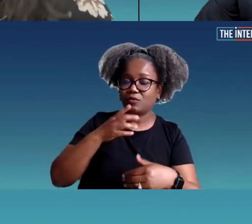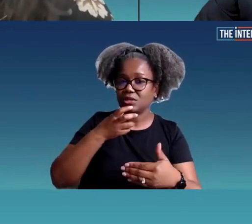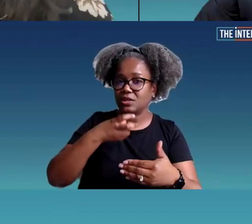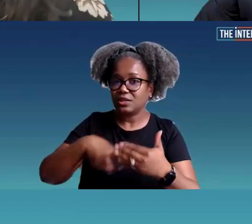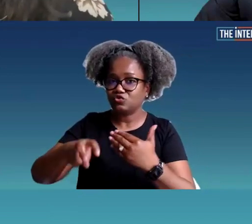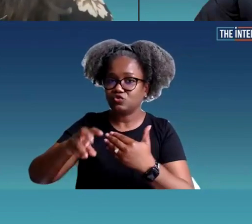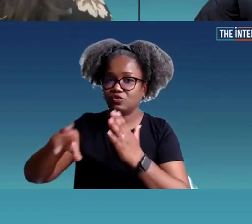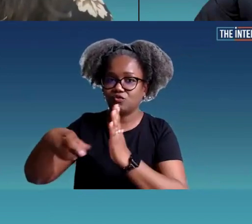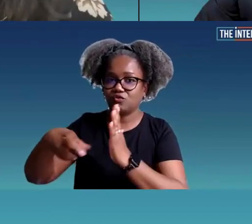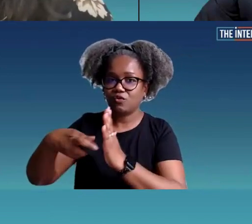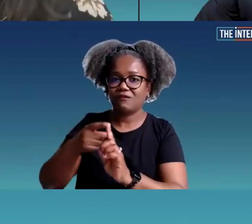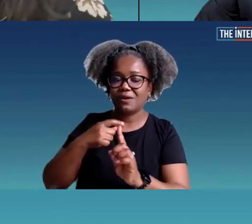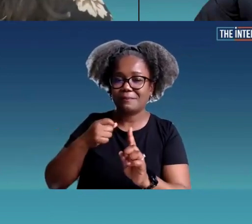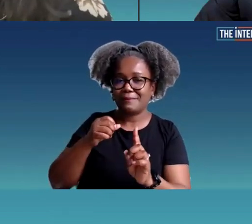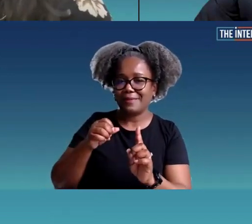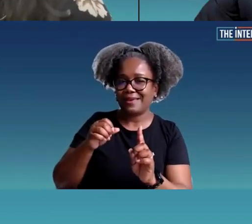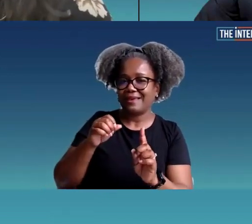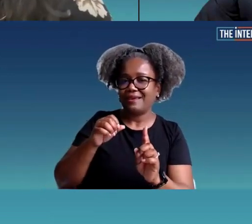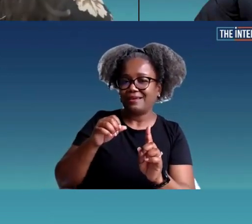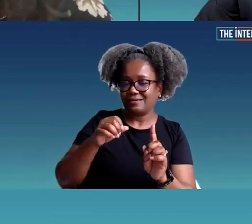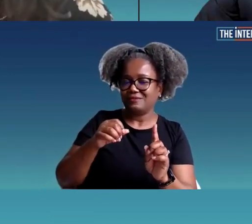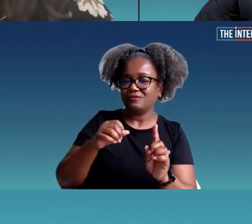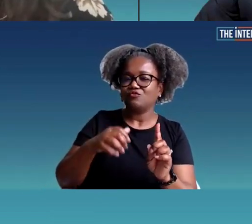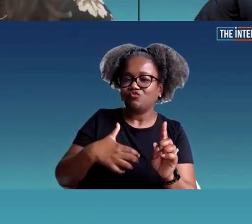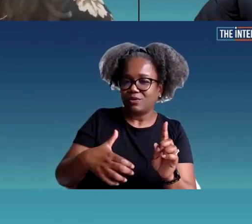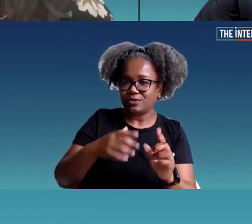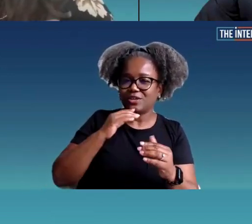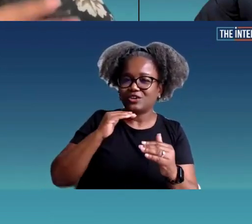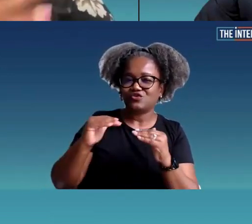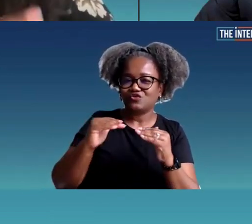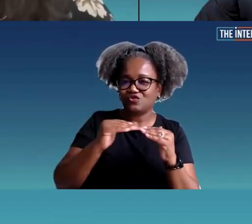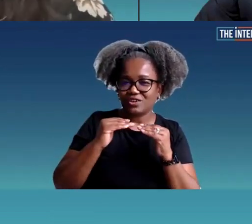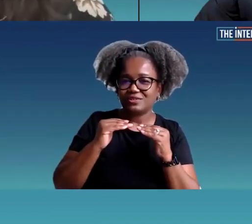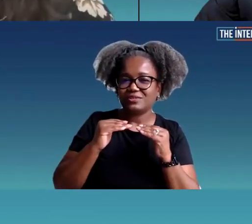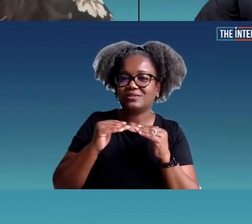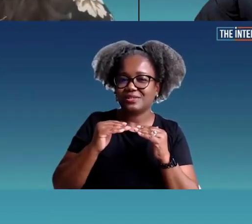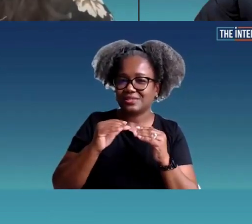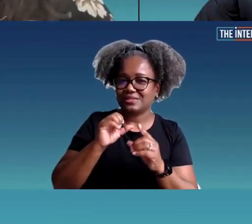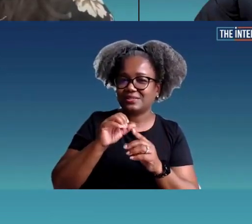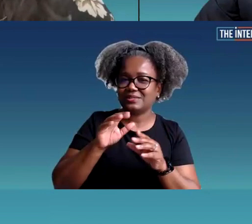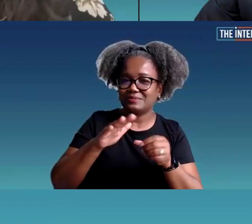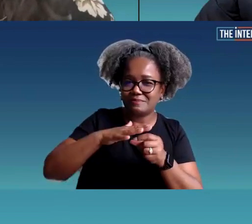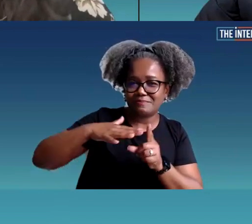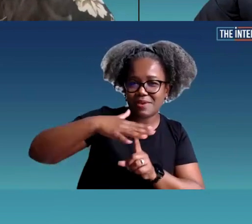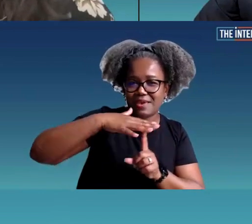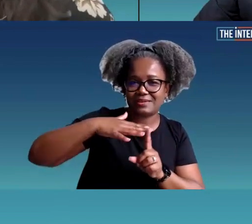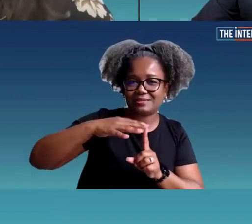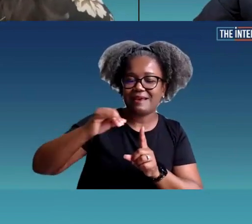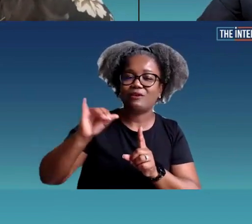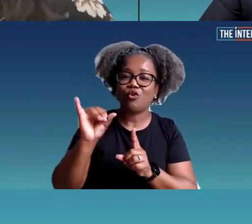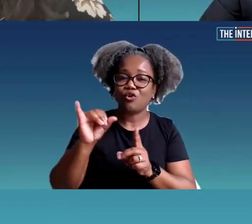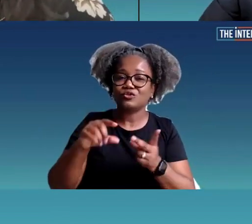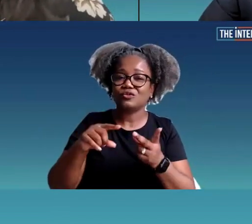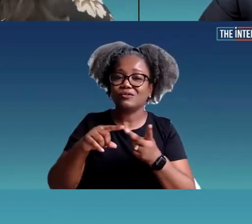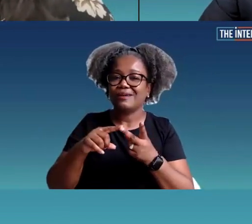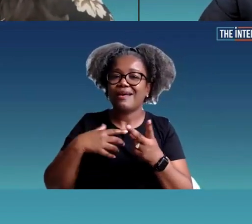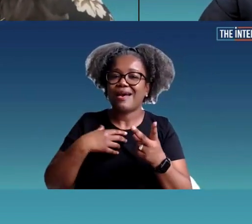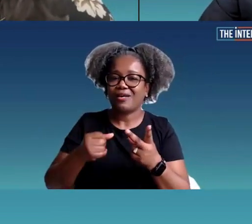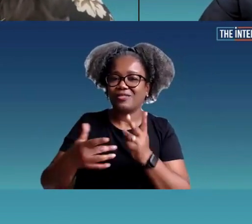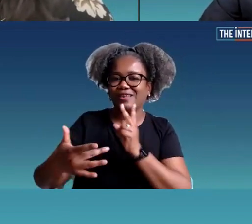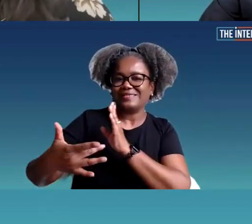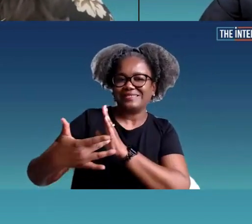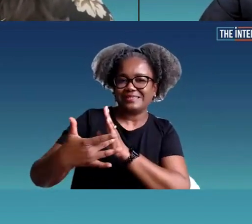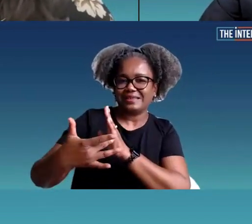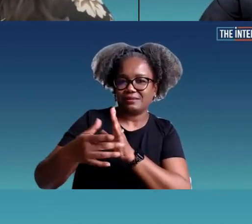a health tech startup. So a lot of what I had to do is take the ideas that I had learned in nonprofit policy